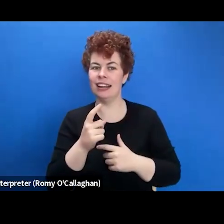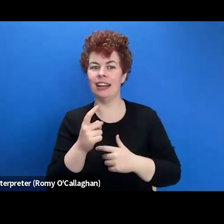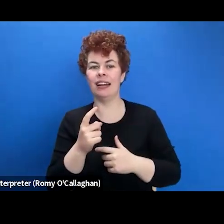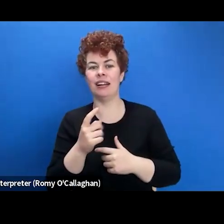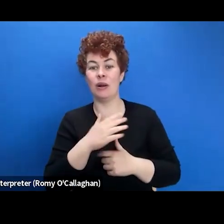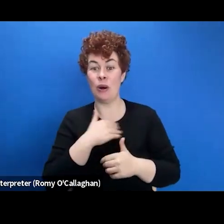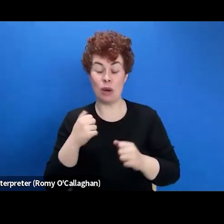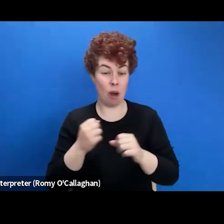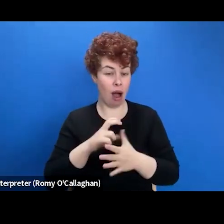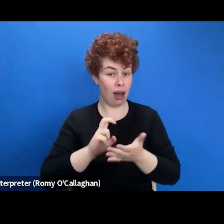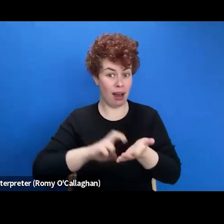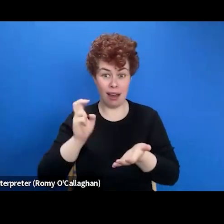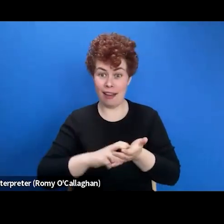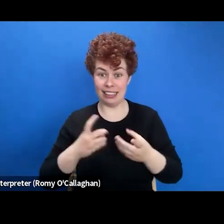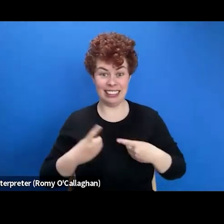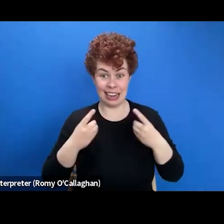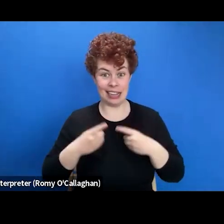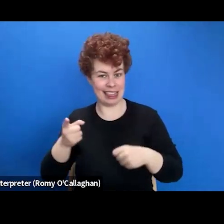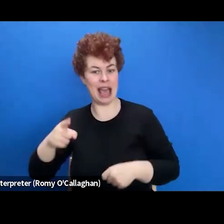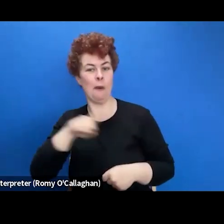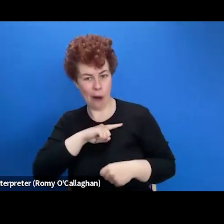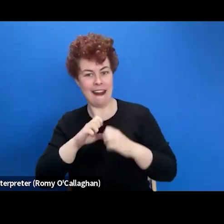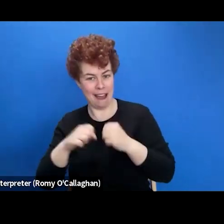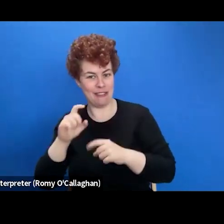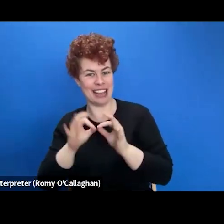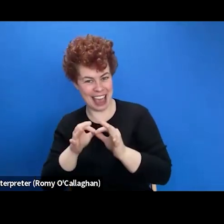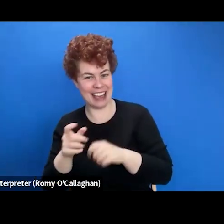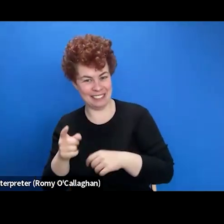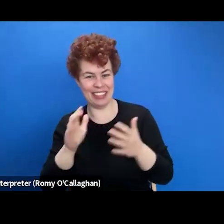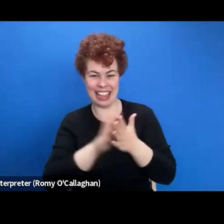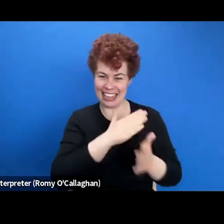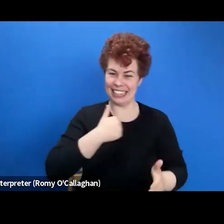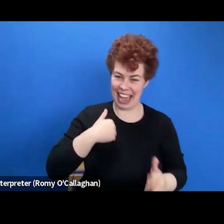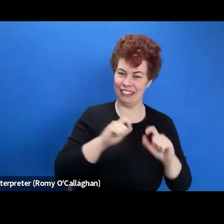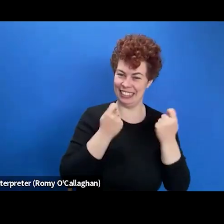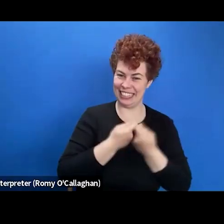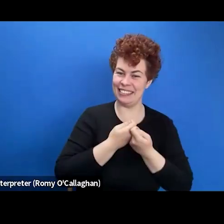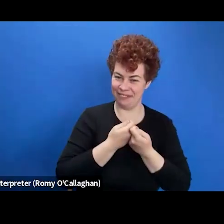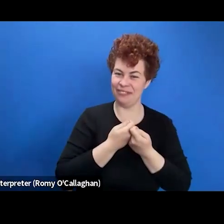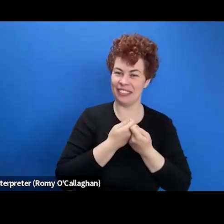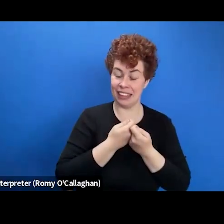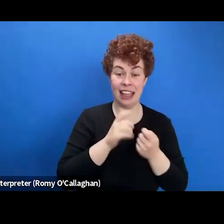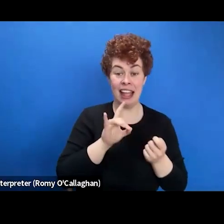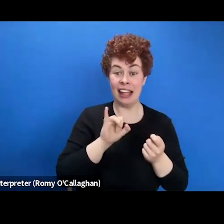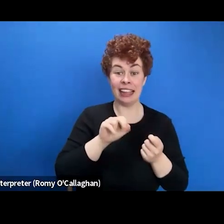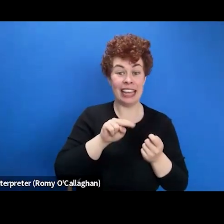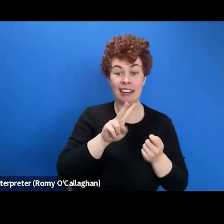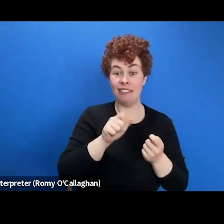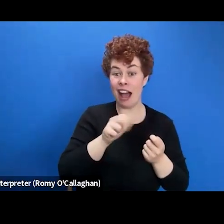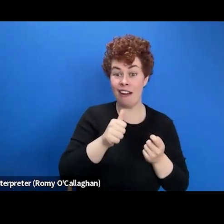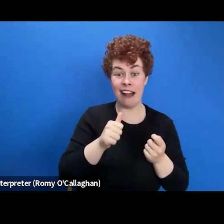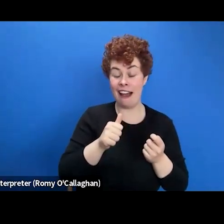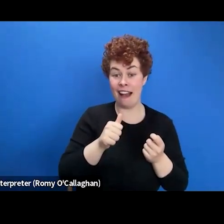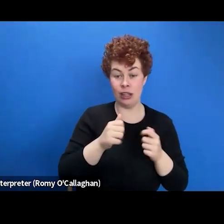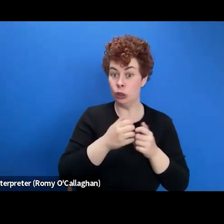were all delighted that they won every game against the Kinvara lads. And the Kinvara lads were so much